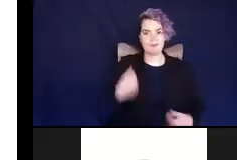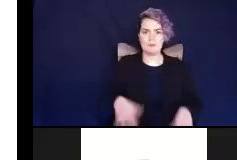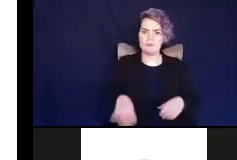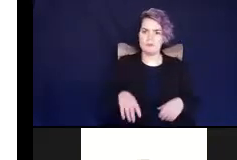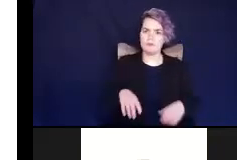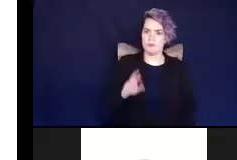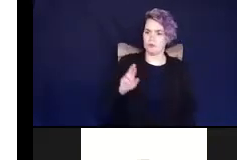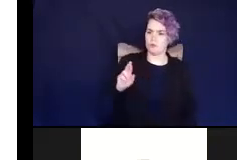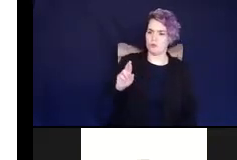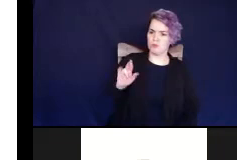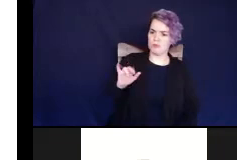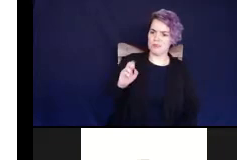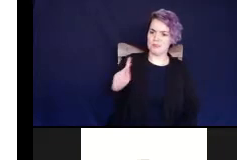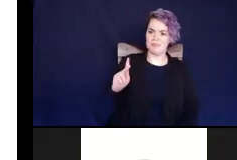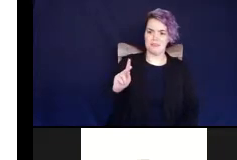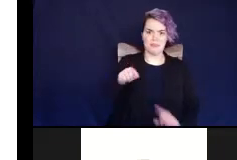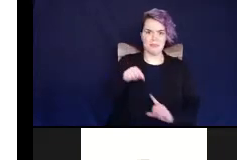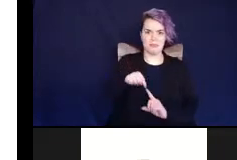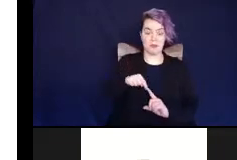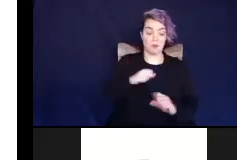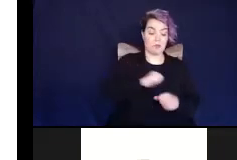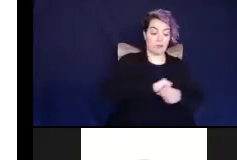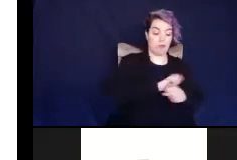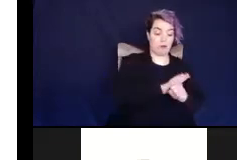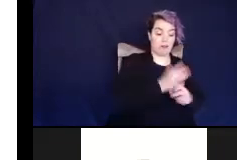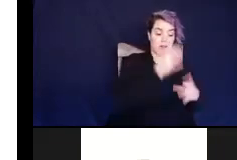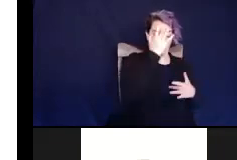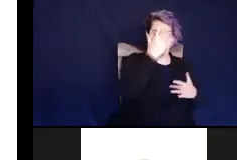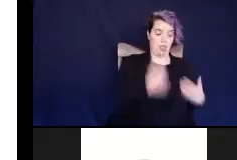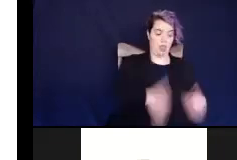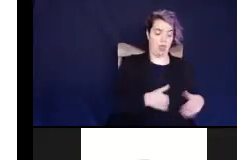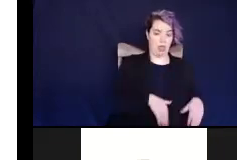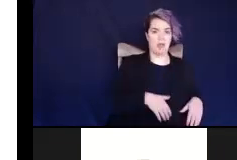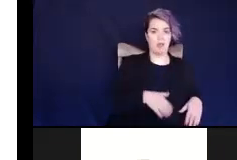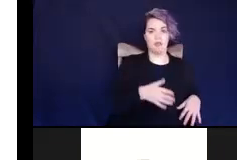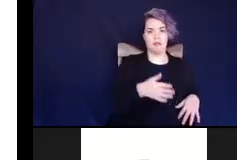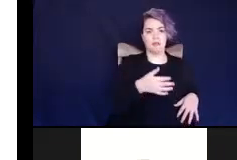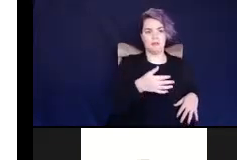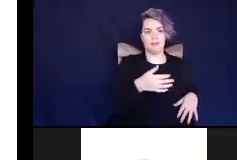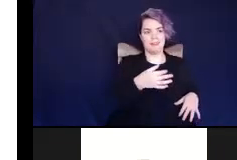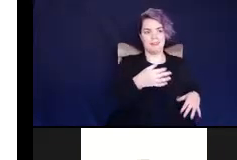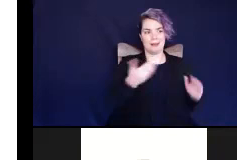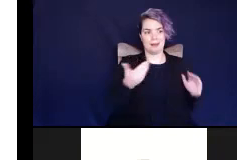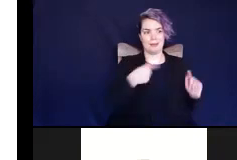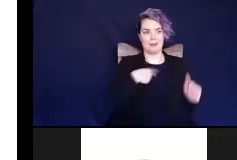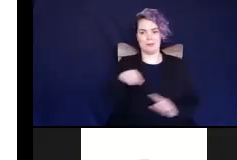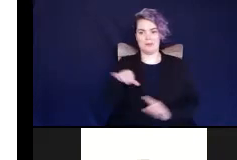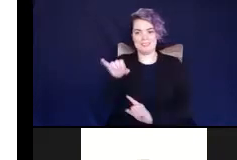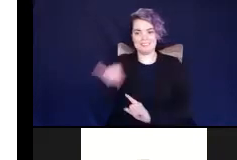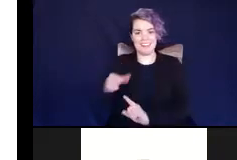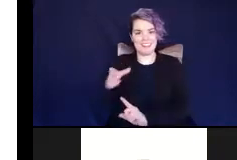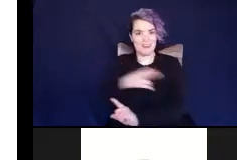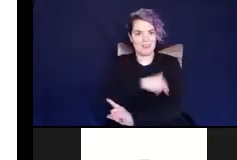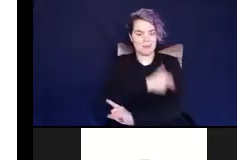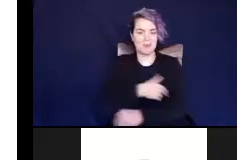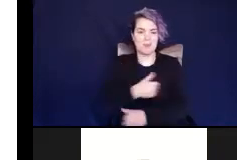of COVID that are posed by having folks stay in the facility. By the time that the state had